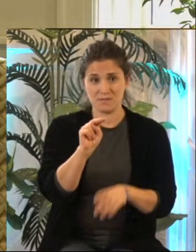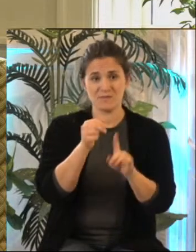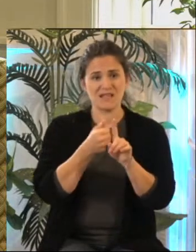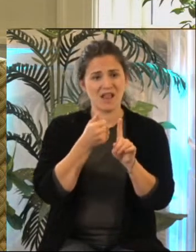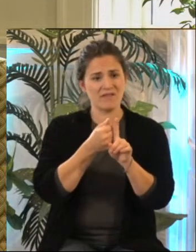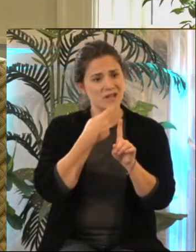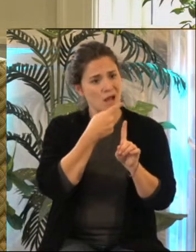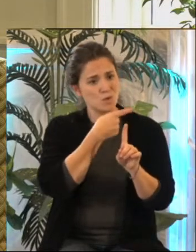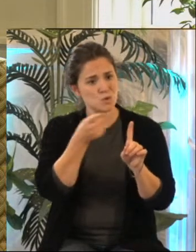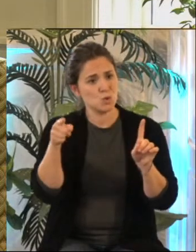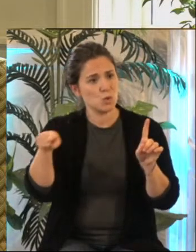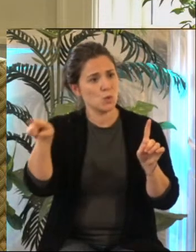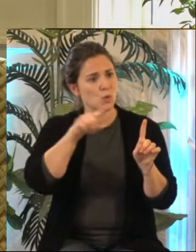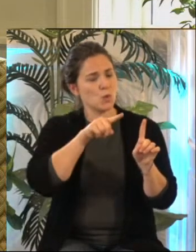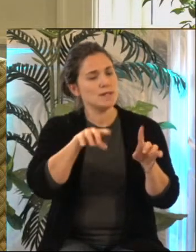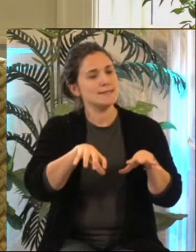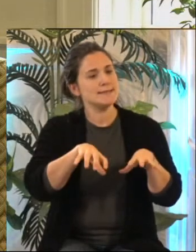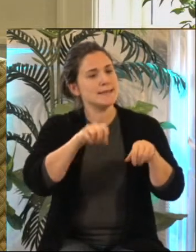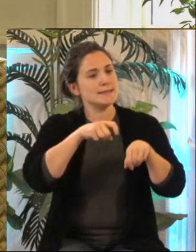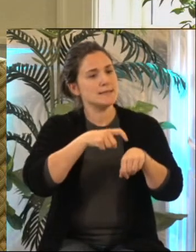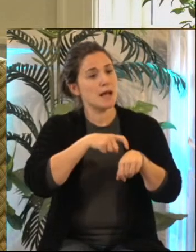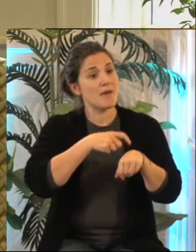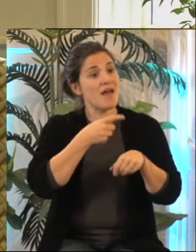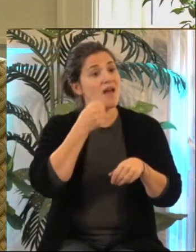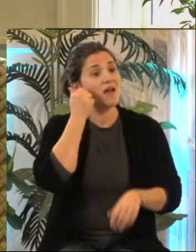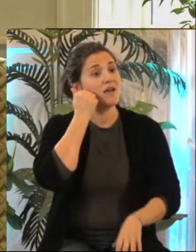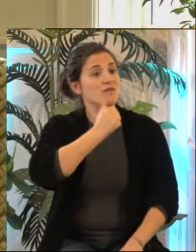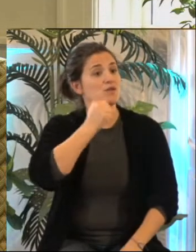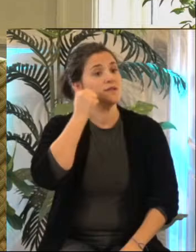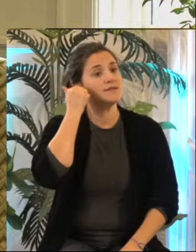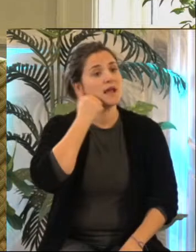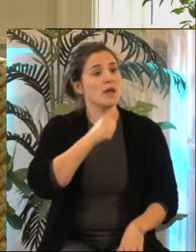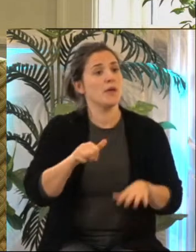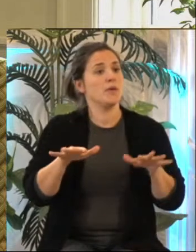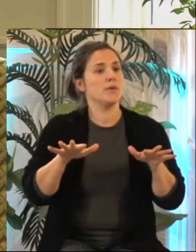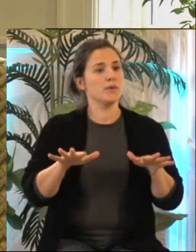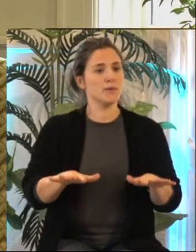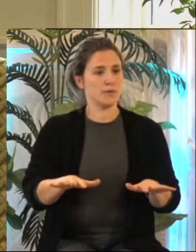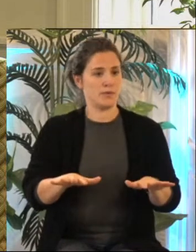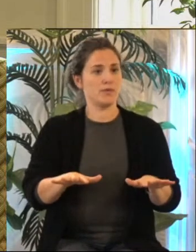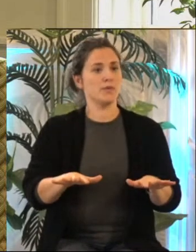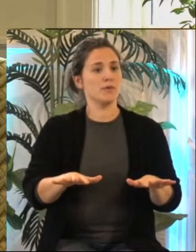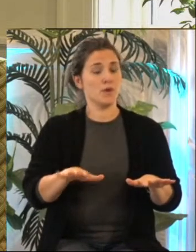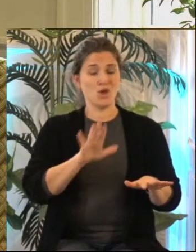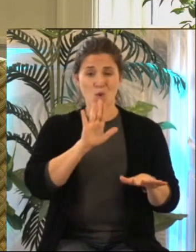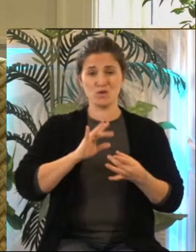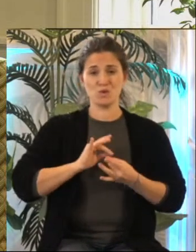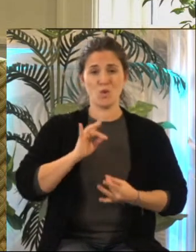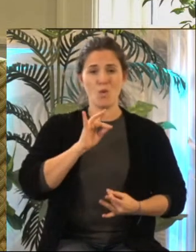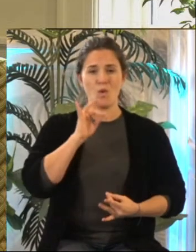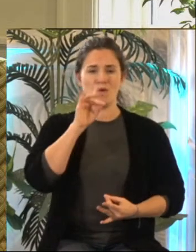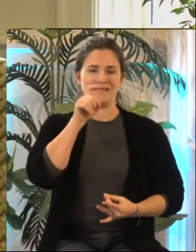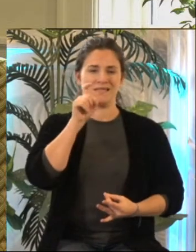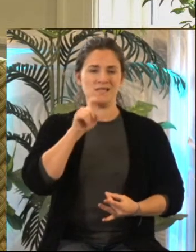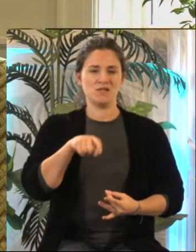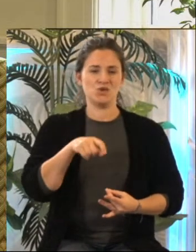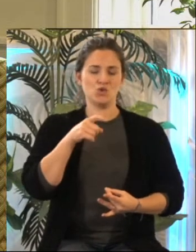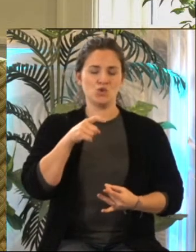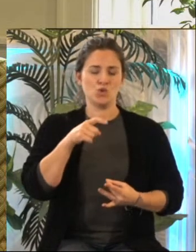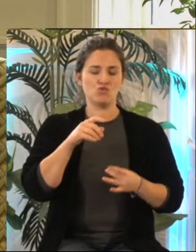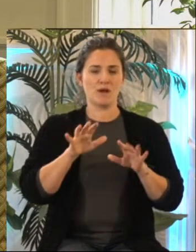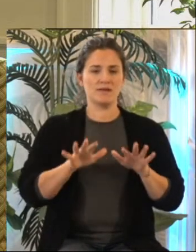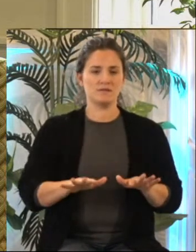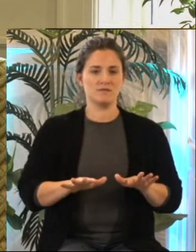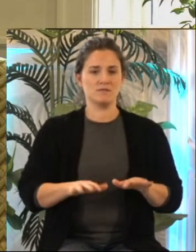day to give our soul a rest and to let it mend and heal. He called